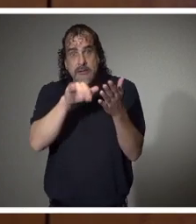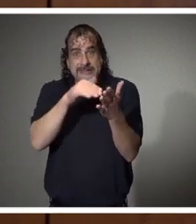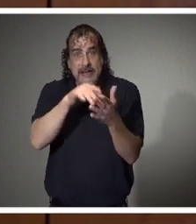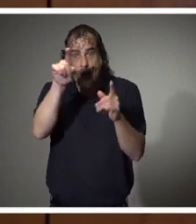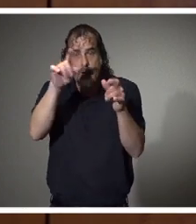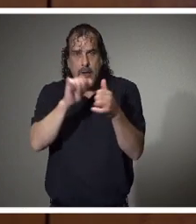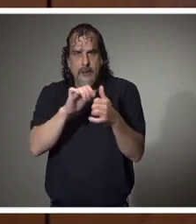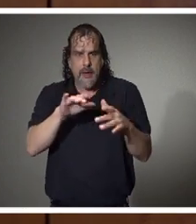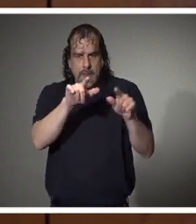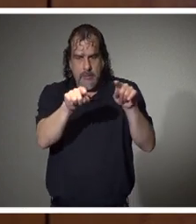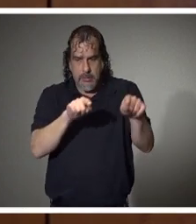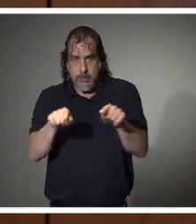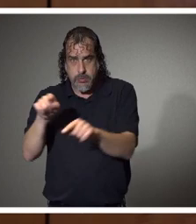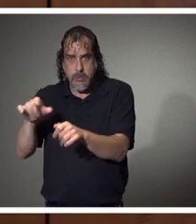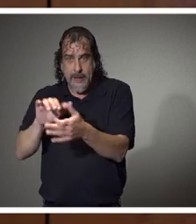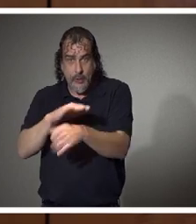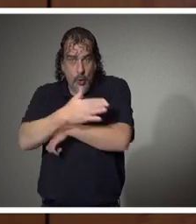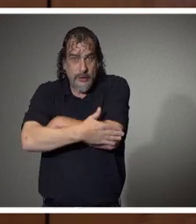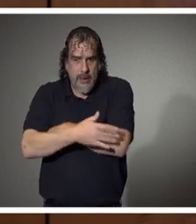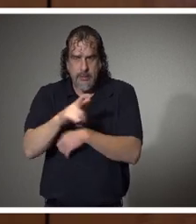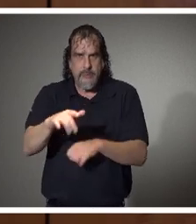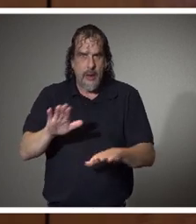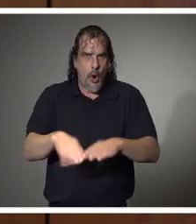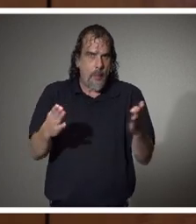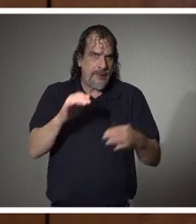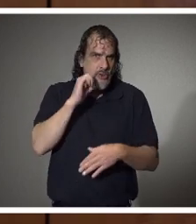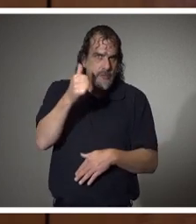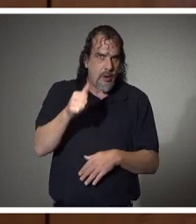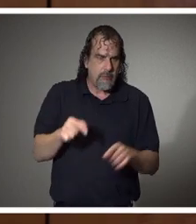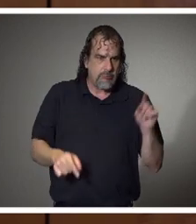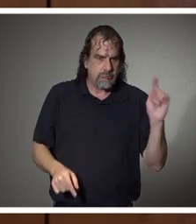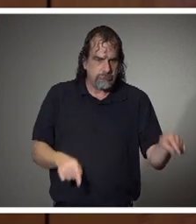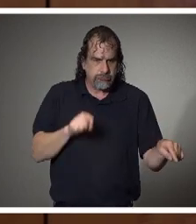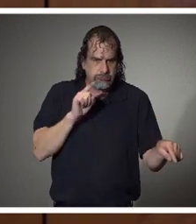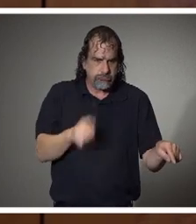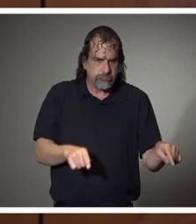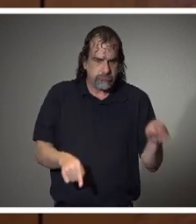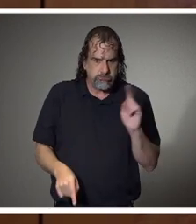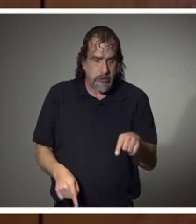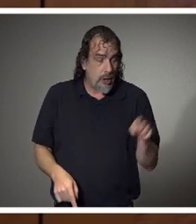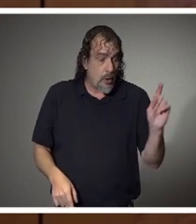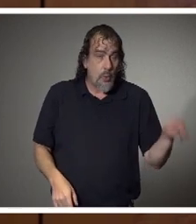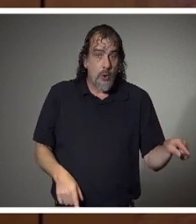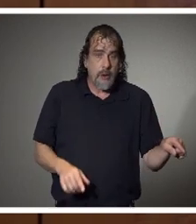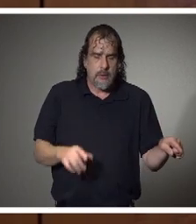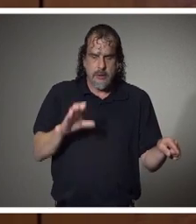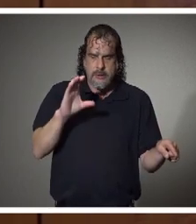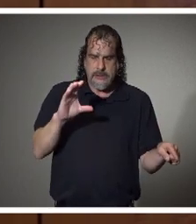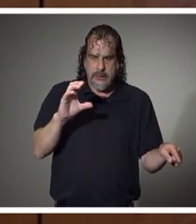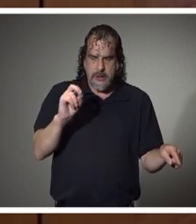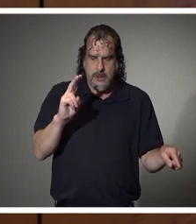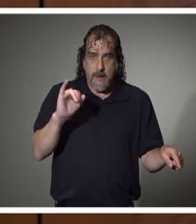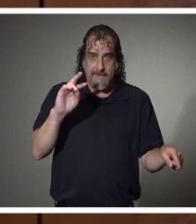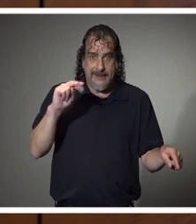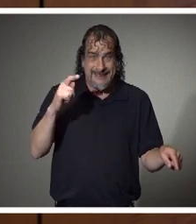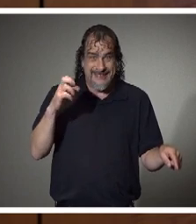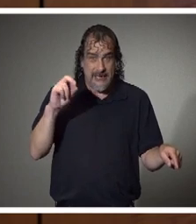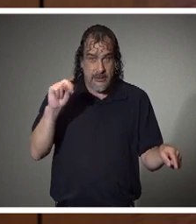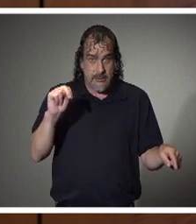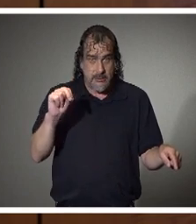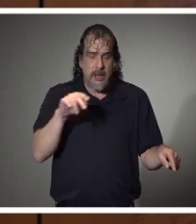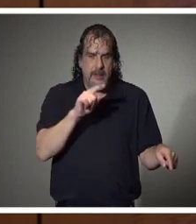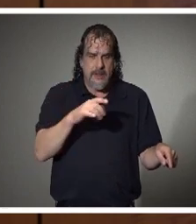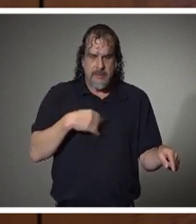up tomorrow, as we reported yesterday. We have those locations. One will be opening up in Covington County, and that will be at